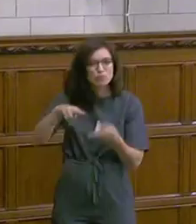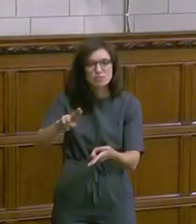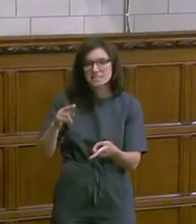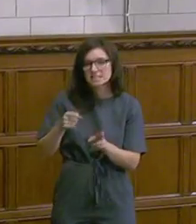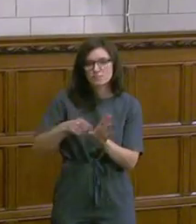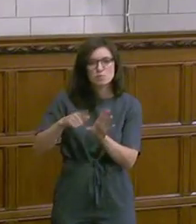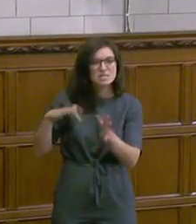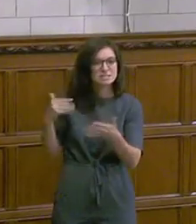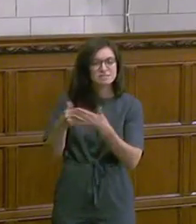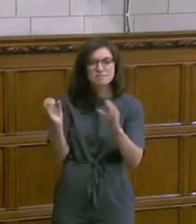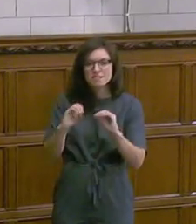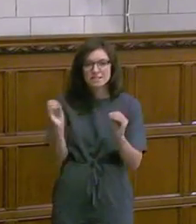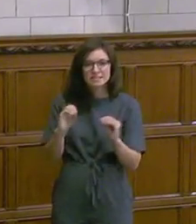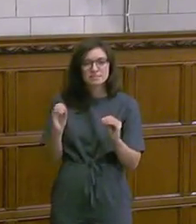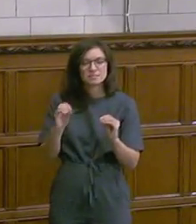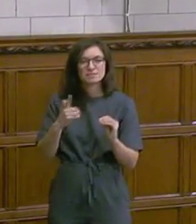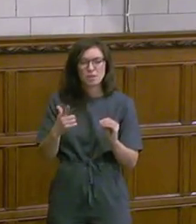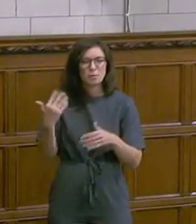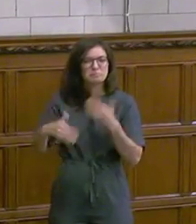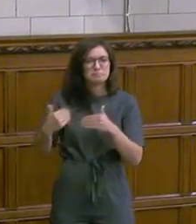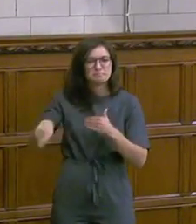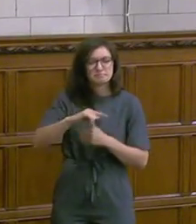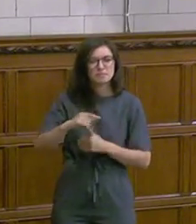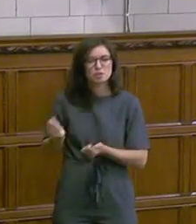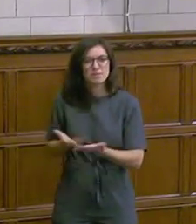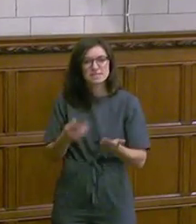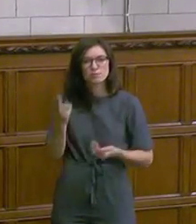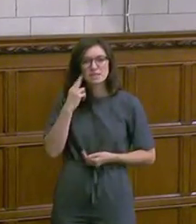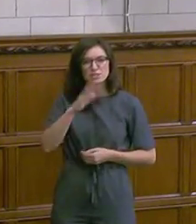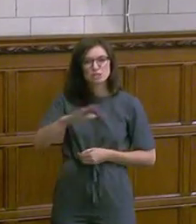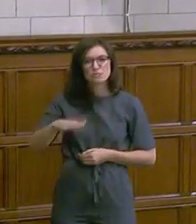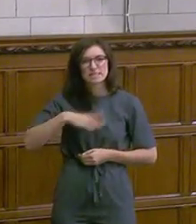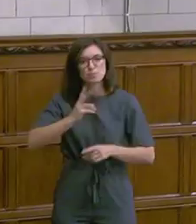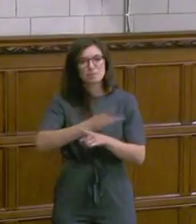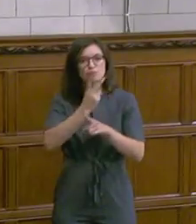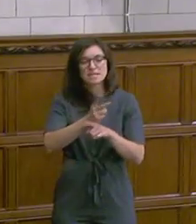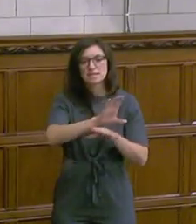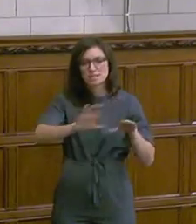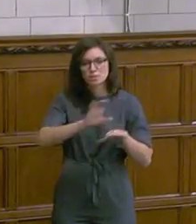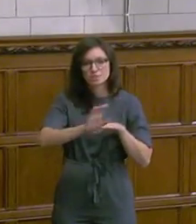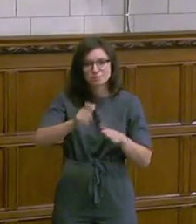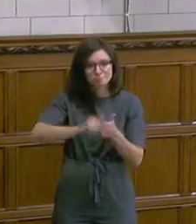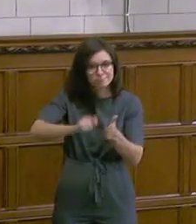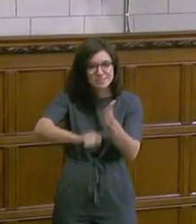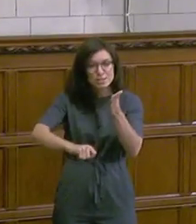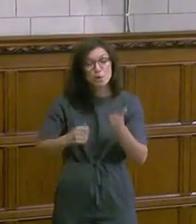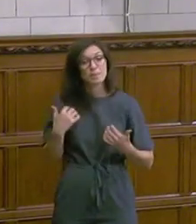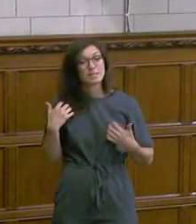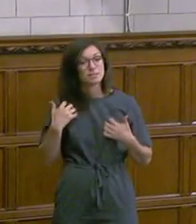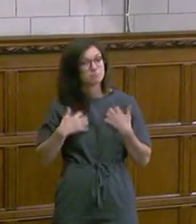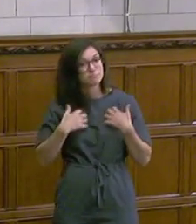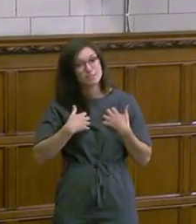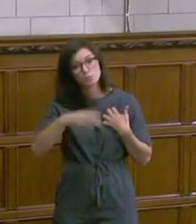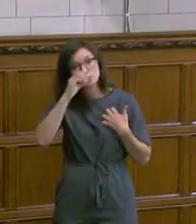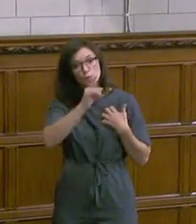extent to which services and provisions for deaf children are regionally commissioned, and I'd be grateful if the Minister might comment on that suggestion.